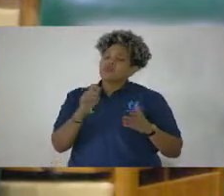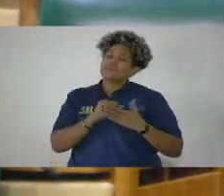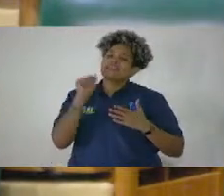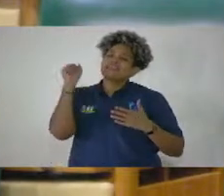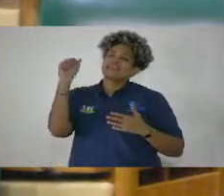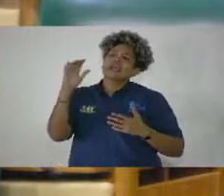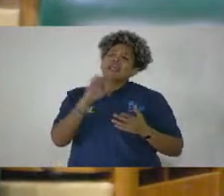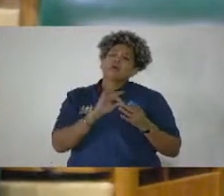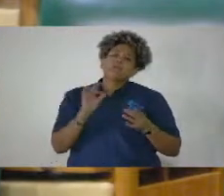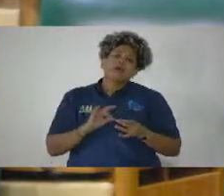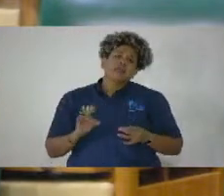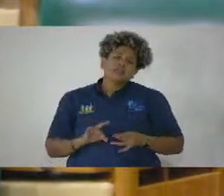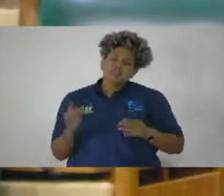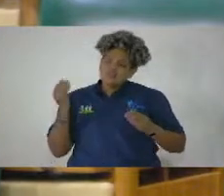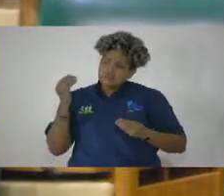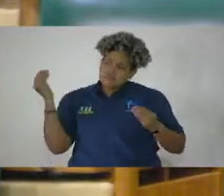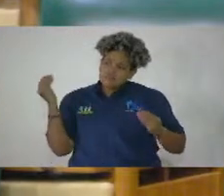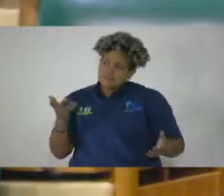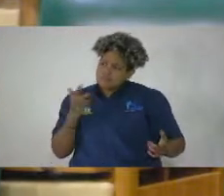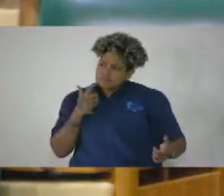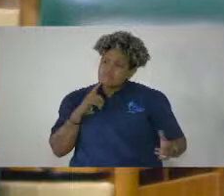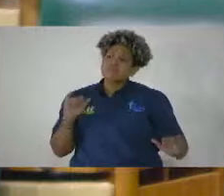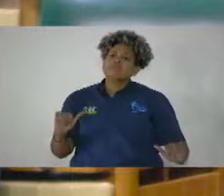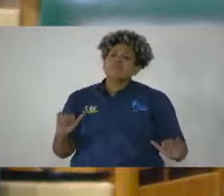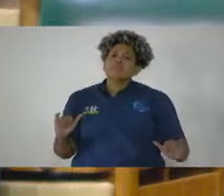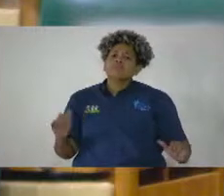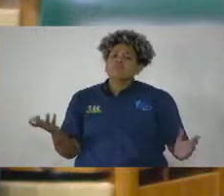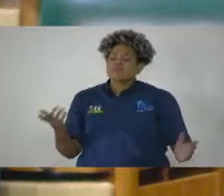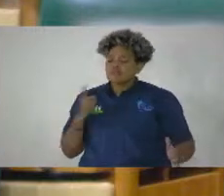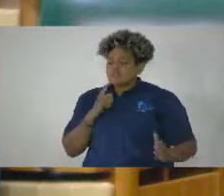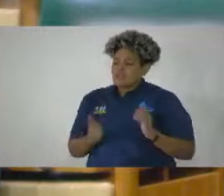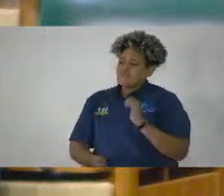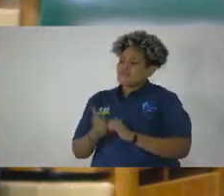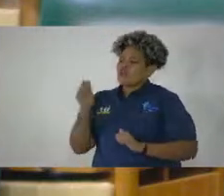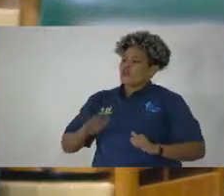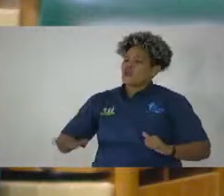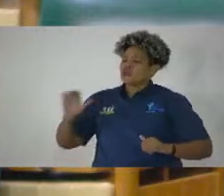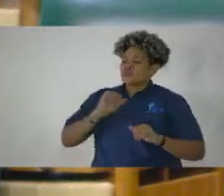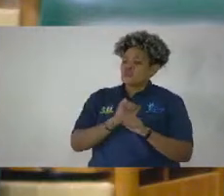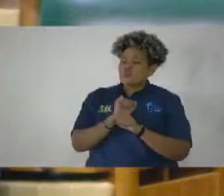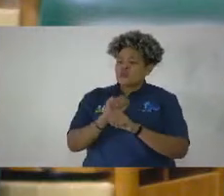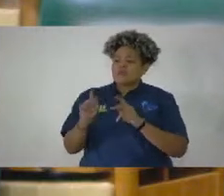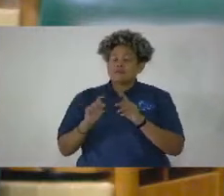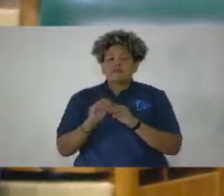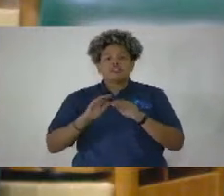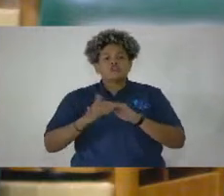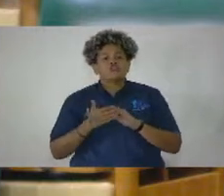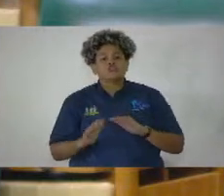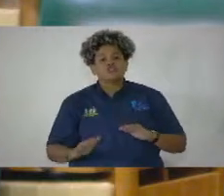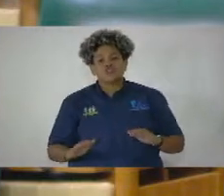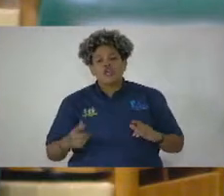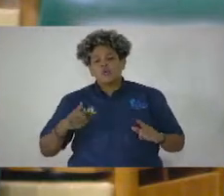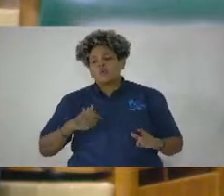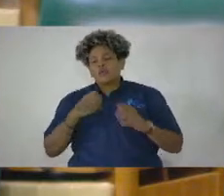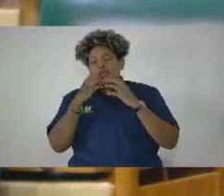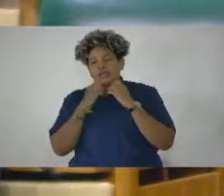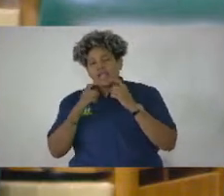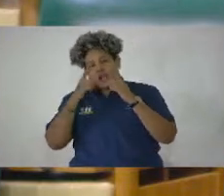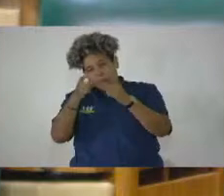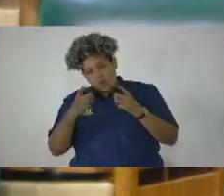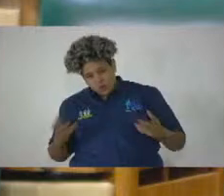sending, Mr. Speaker, the signal that the vast majority of working people in this country, we care about